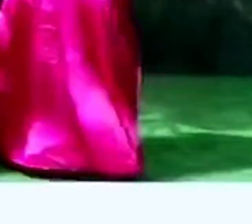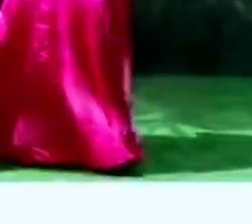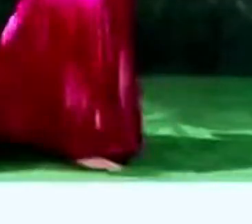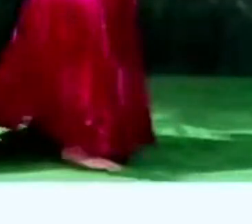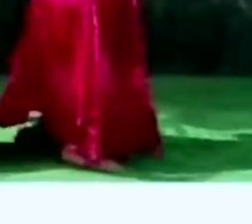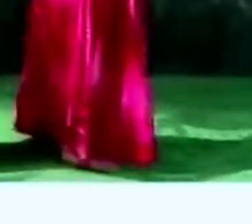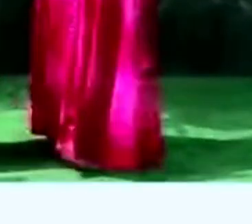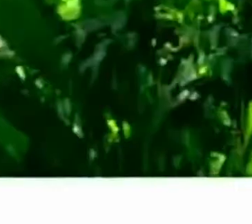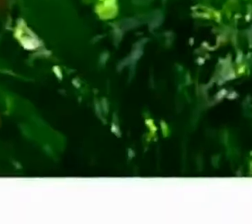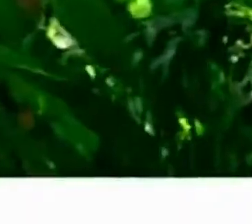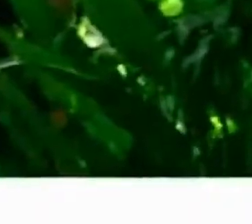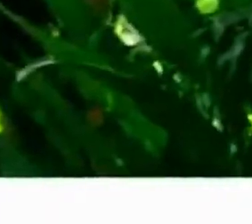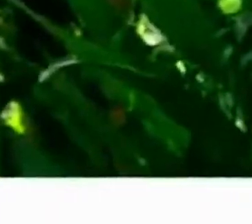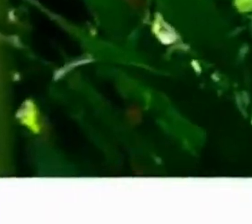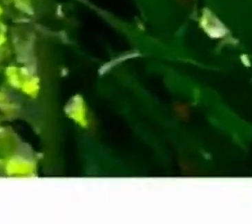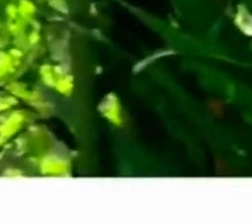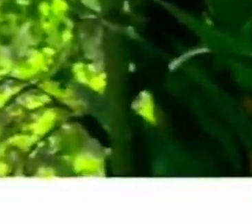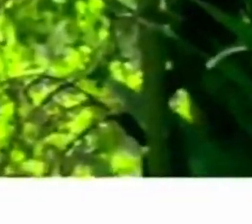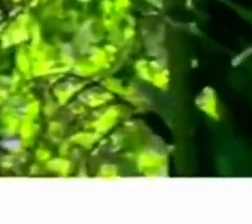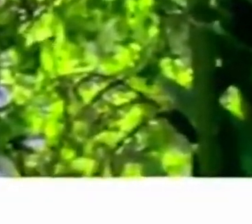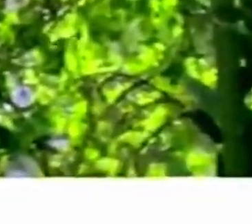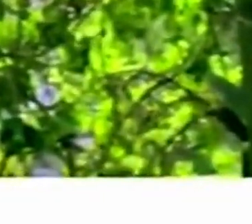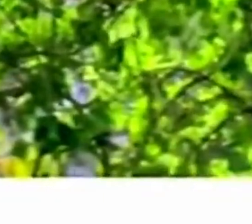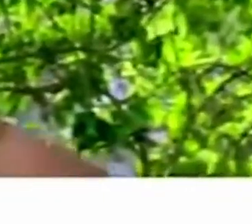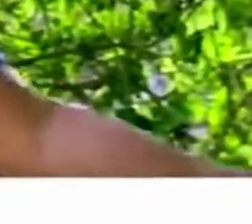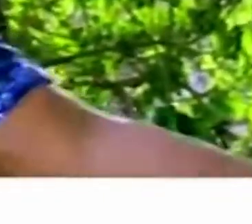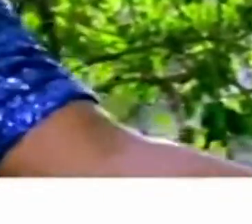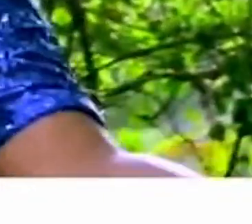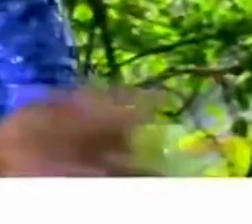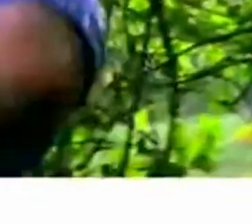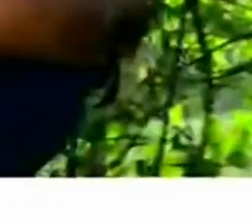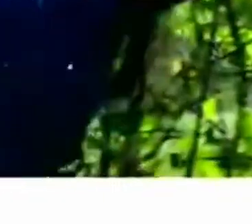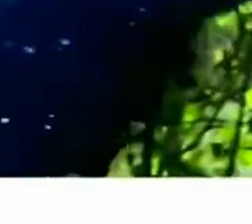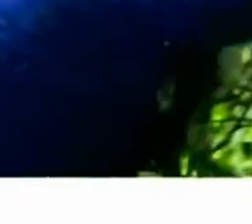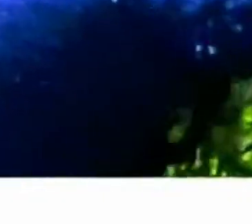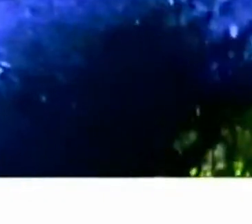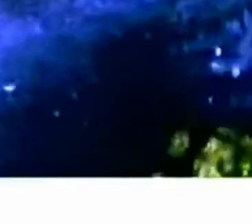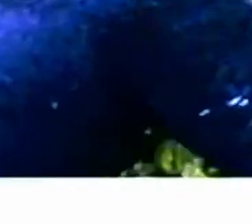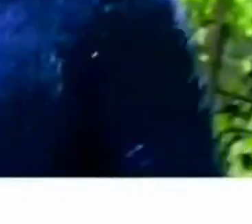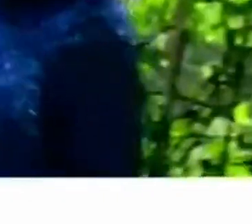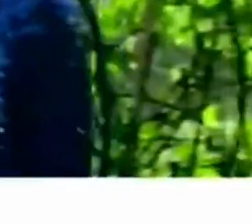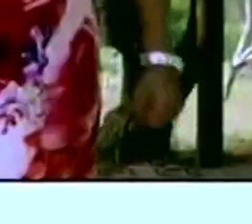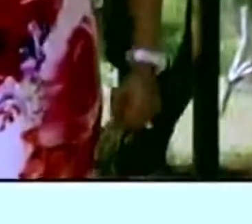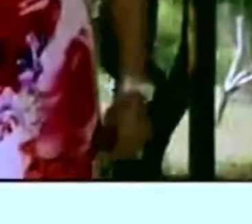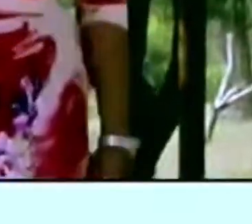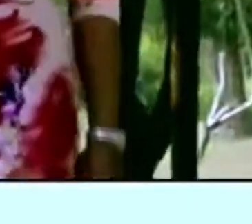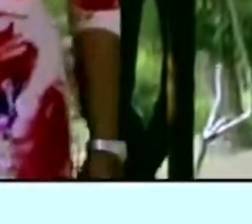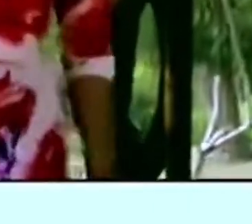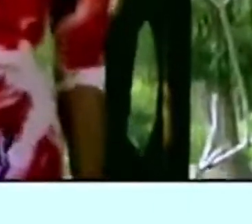broken heart. You're the answer to it all. To it all.